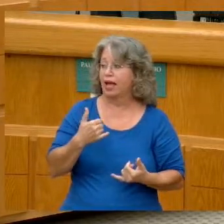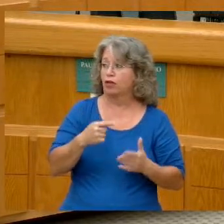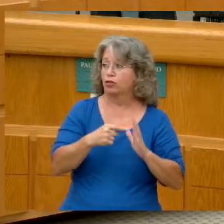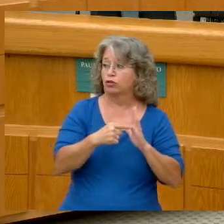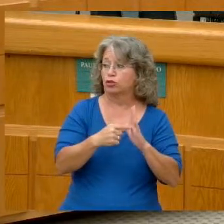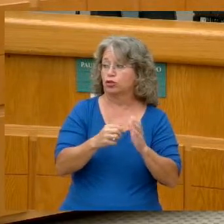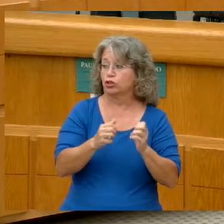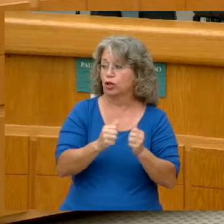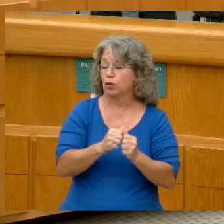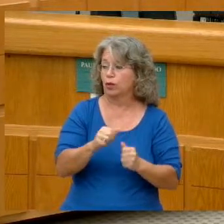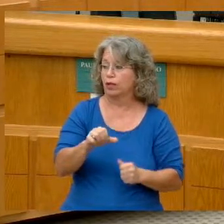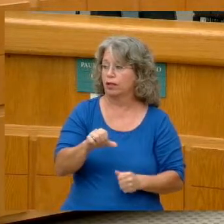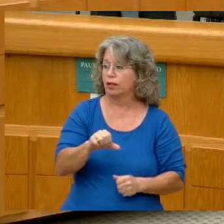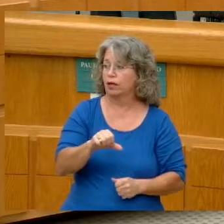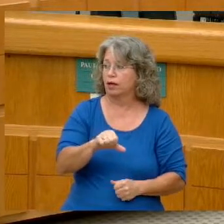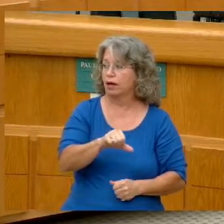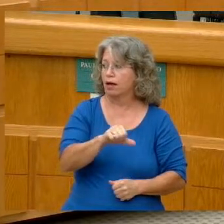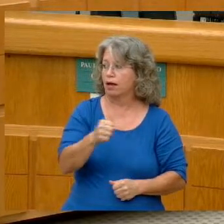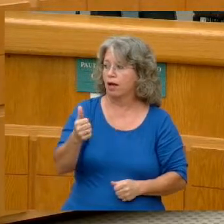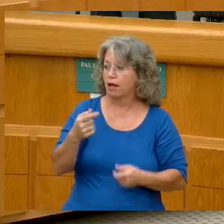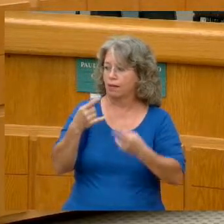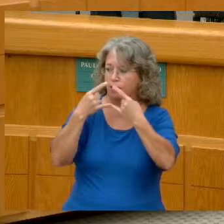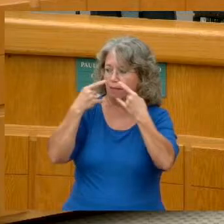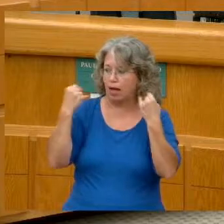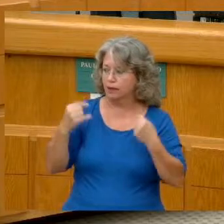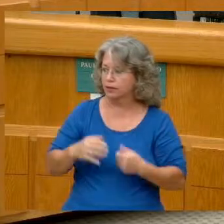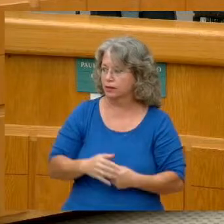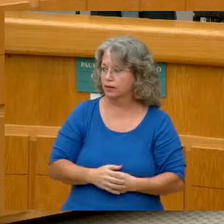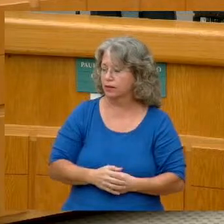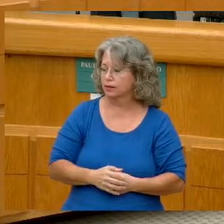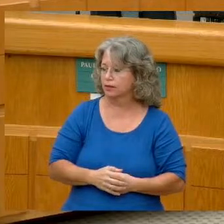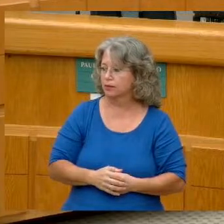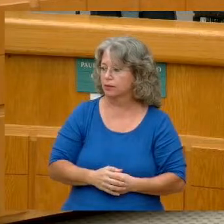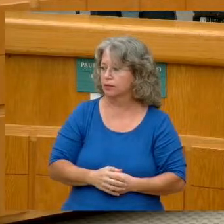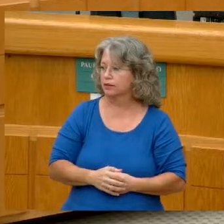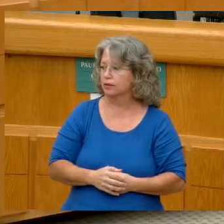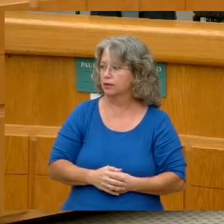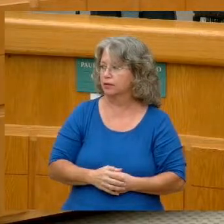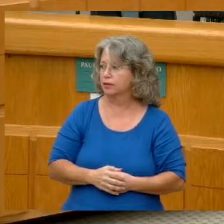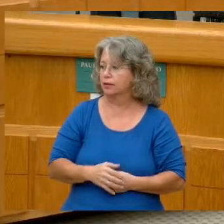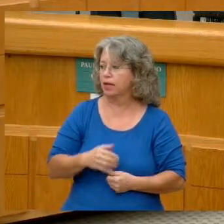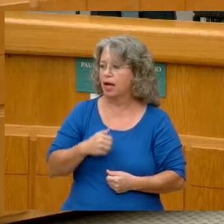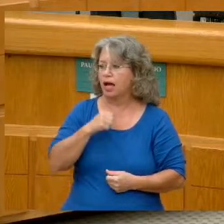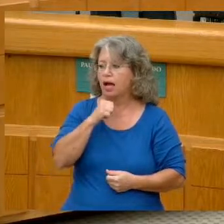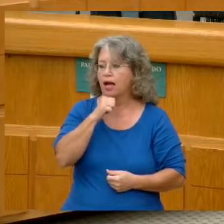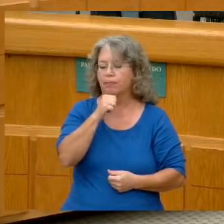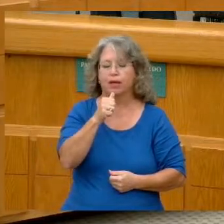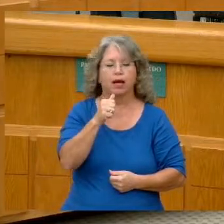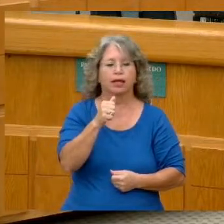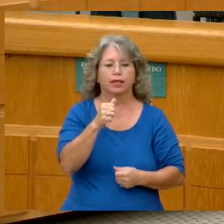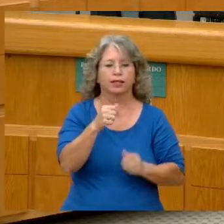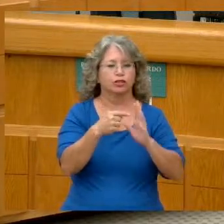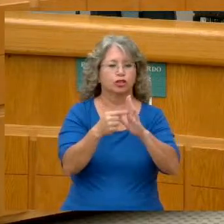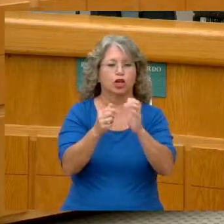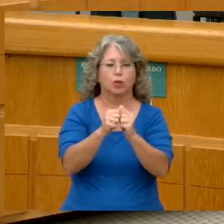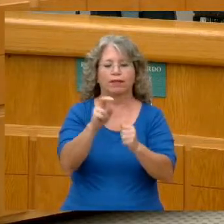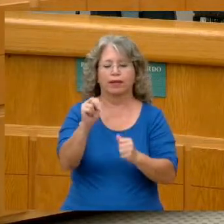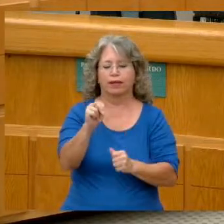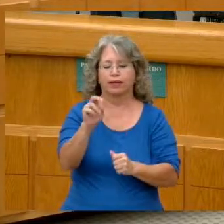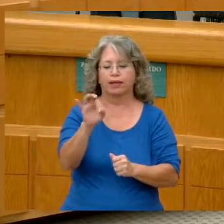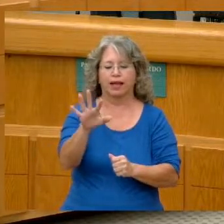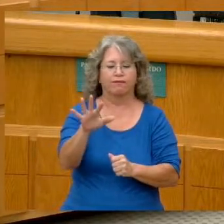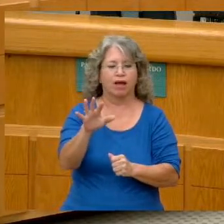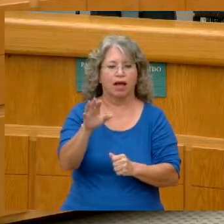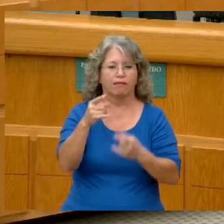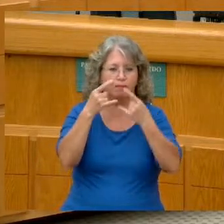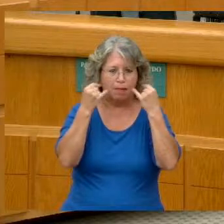other go-to mask that I like to wear. I'm not doing the N95 mask because those are really for the hospitals